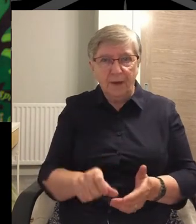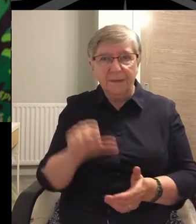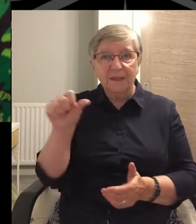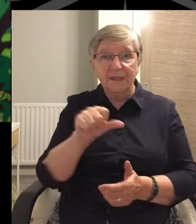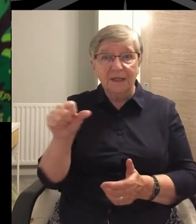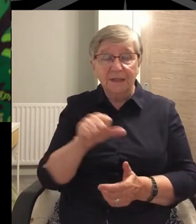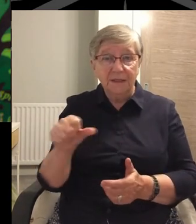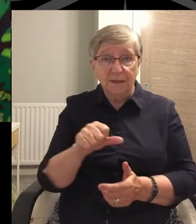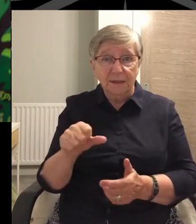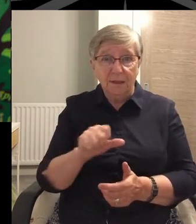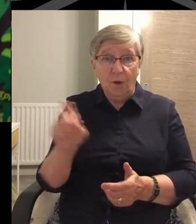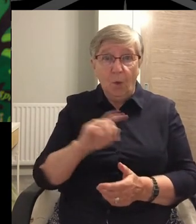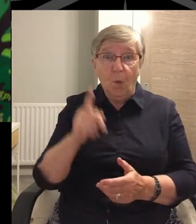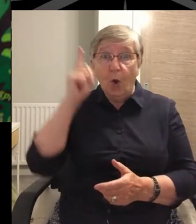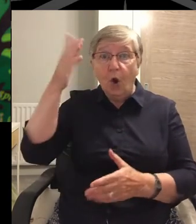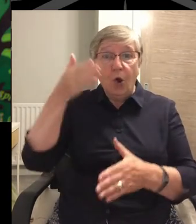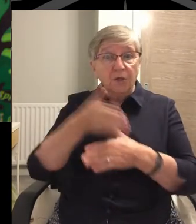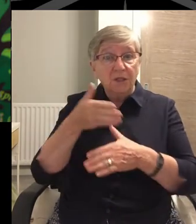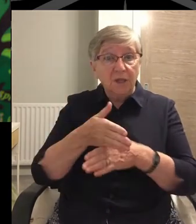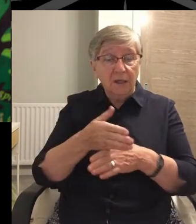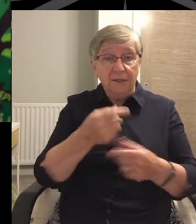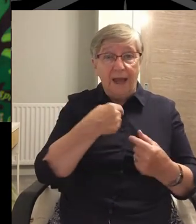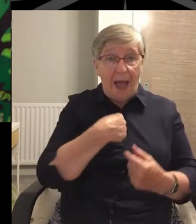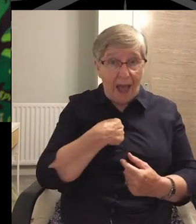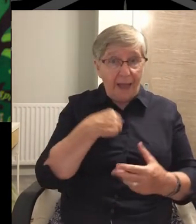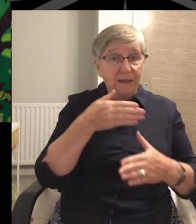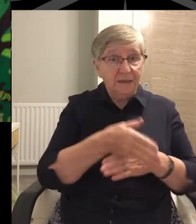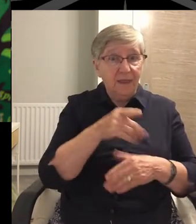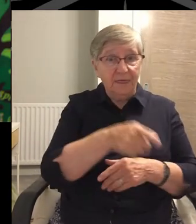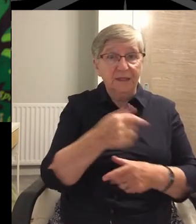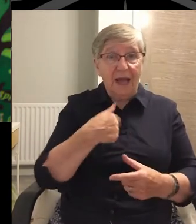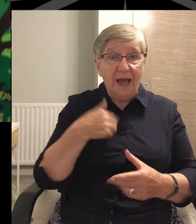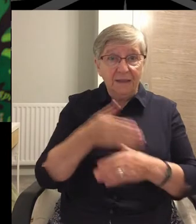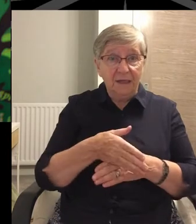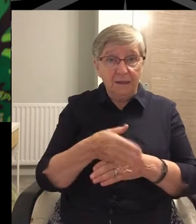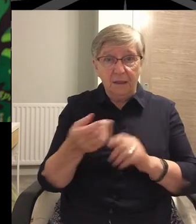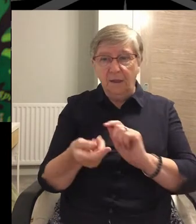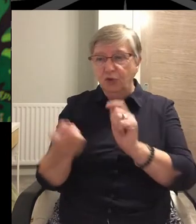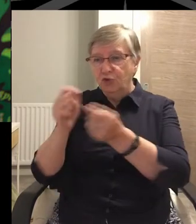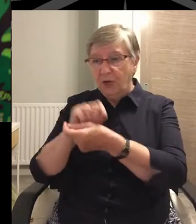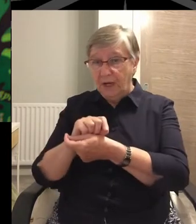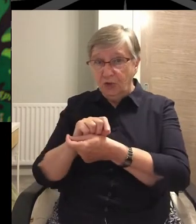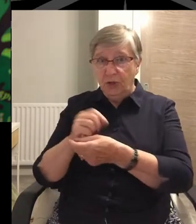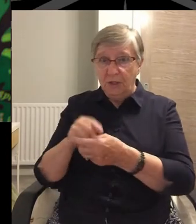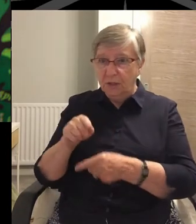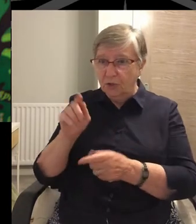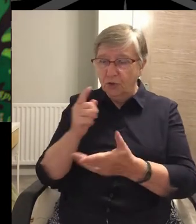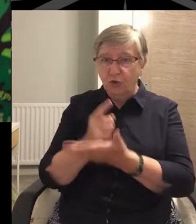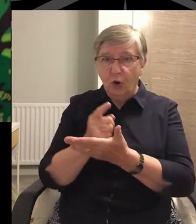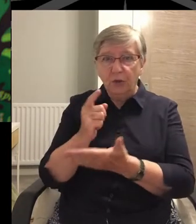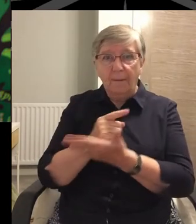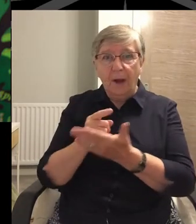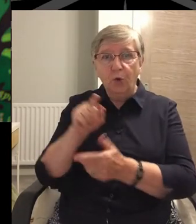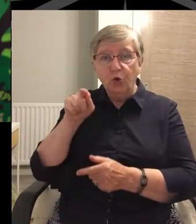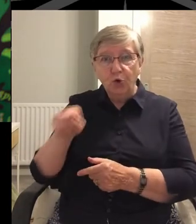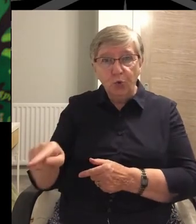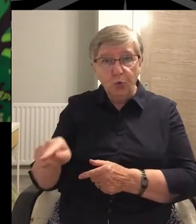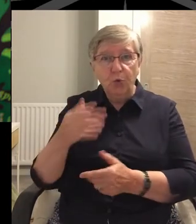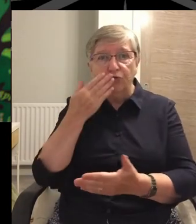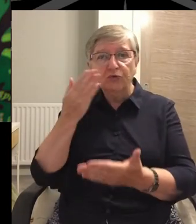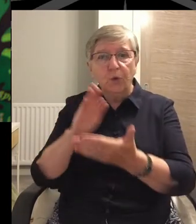the I of what God has done in the first 14 verses becomes you in verses 15 and